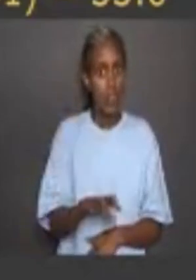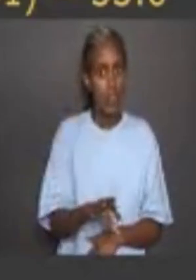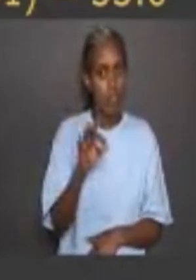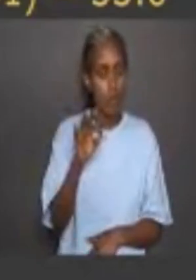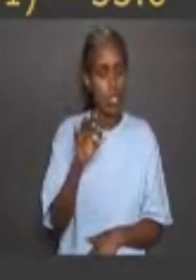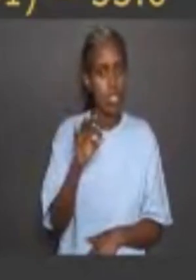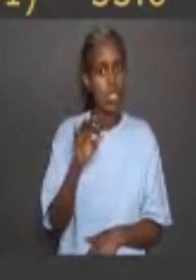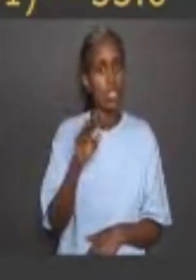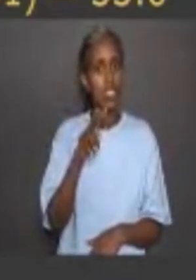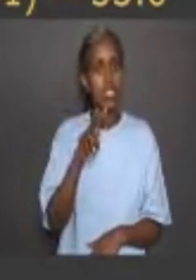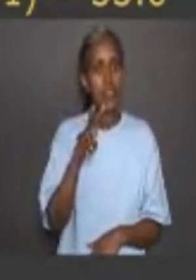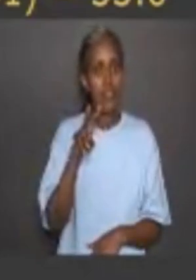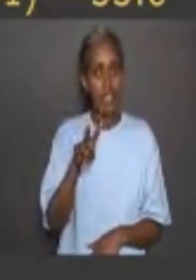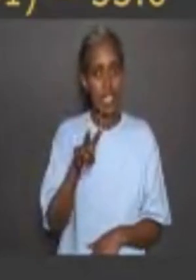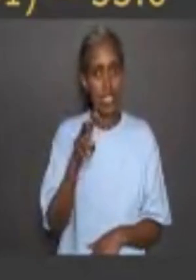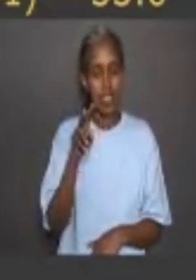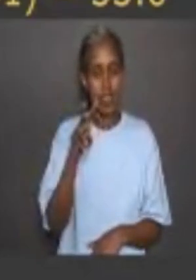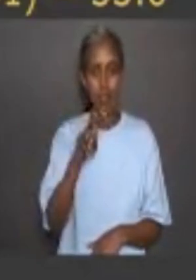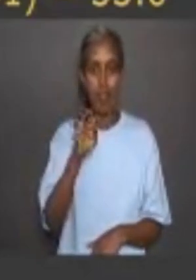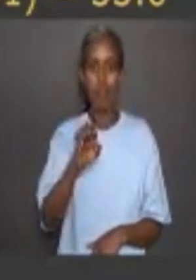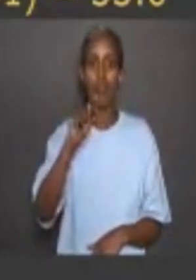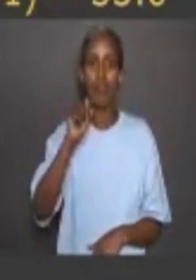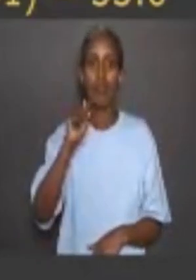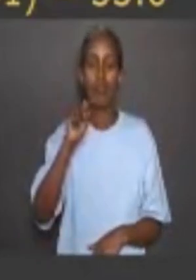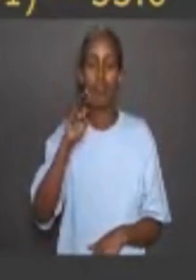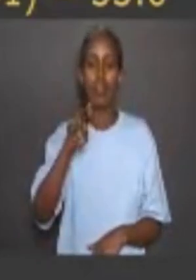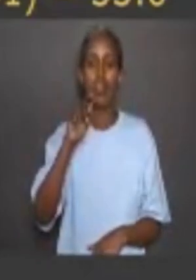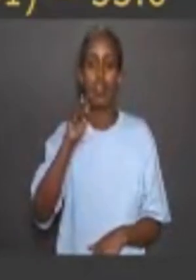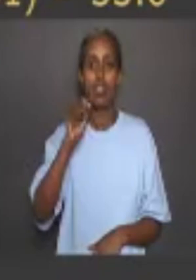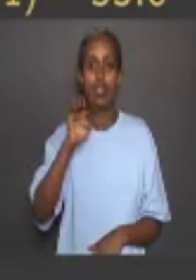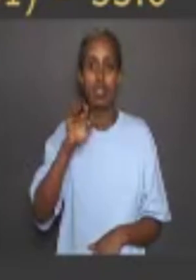the vertices of the solution region.